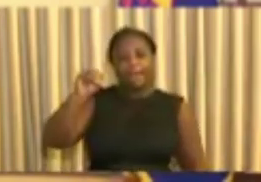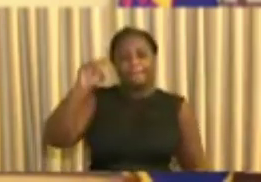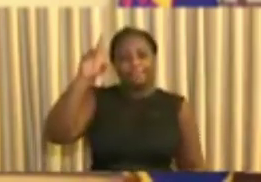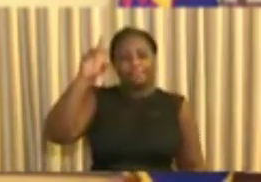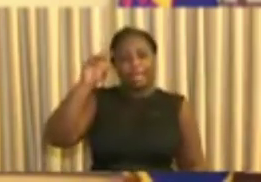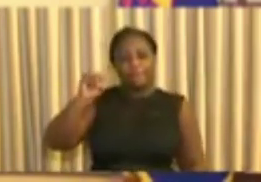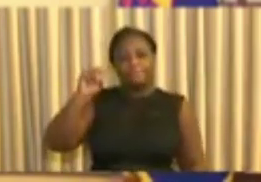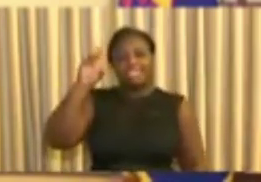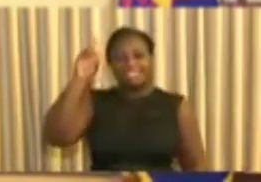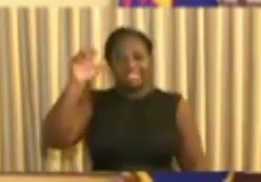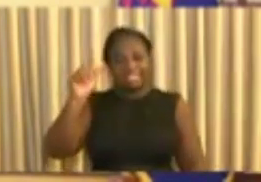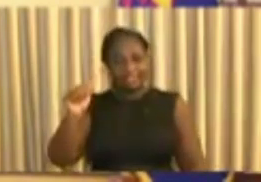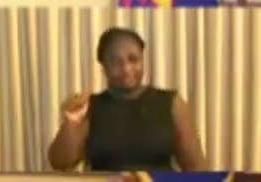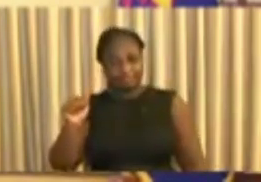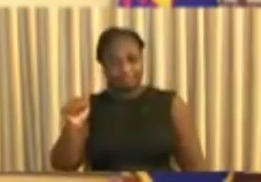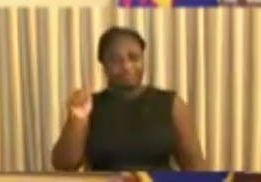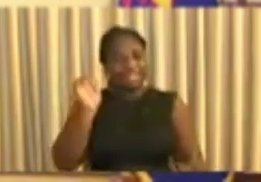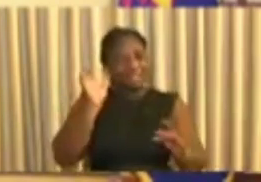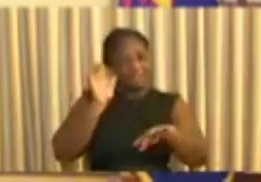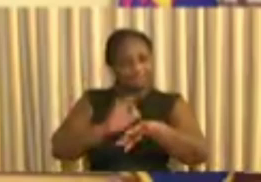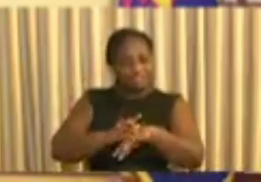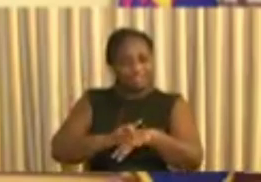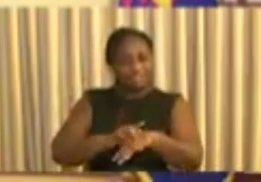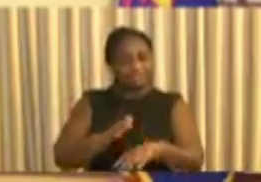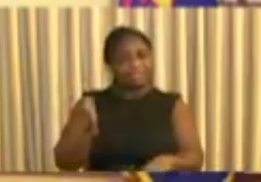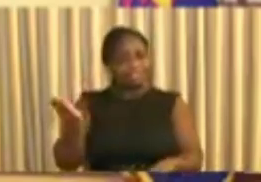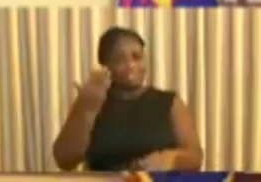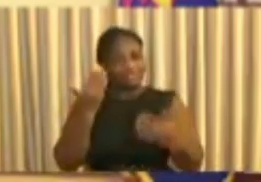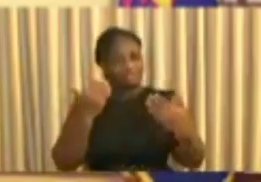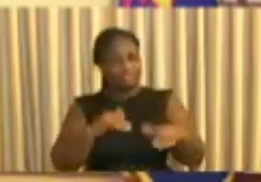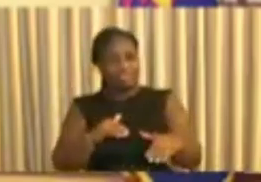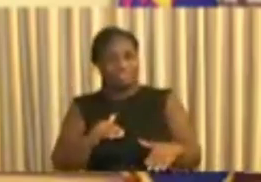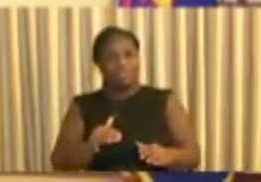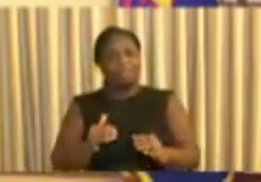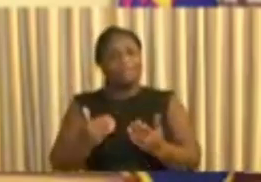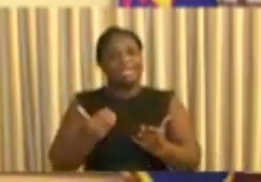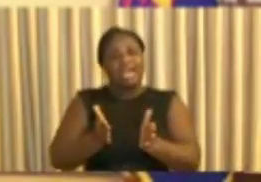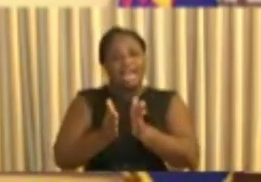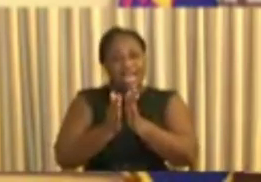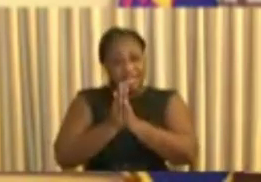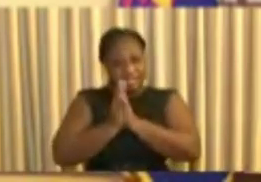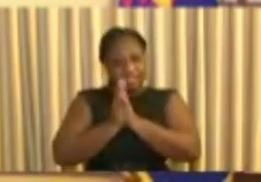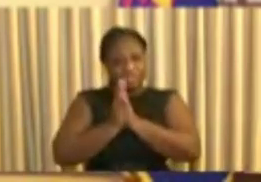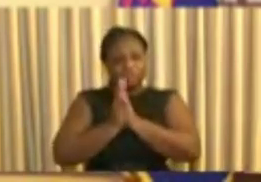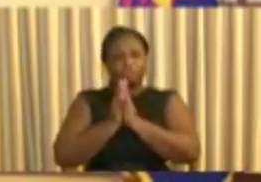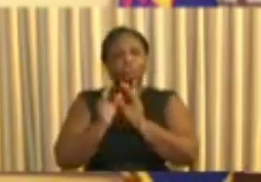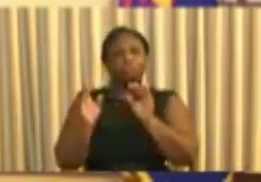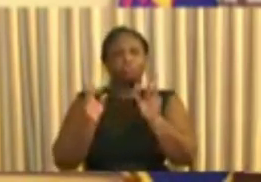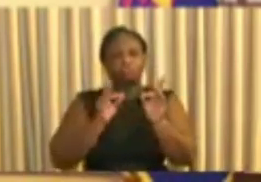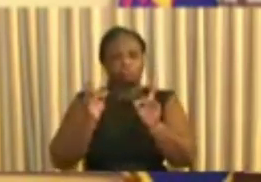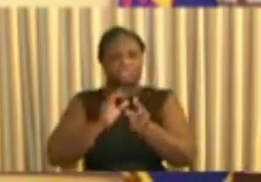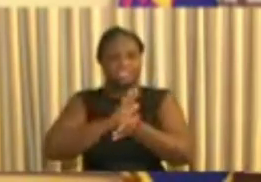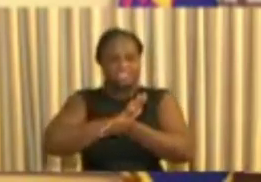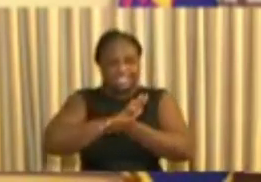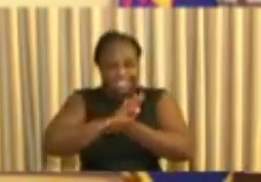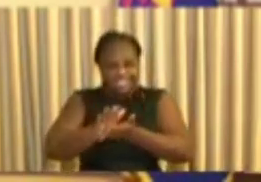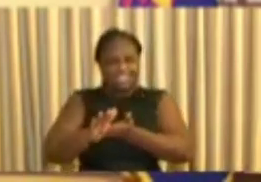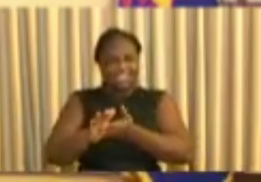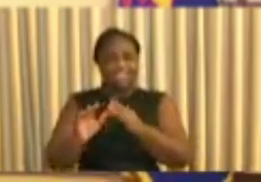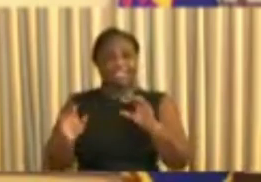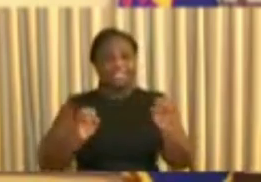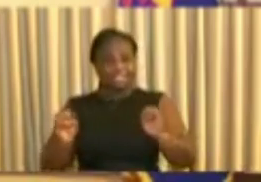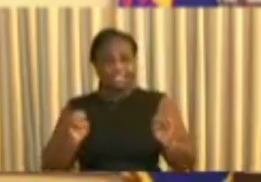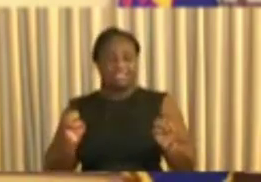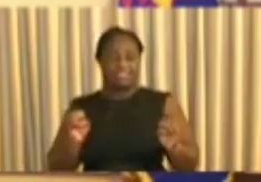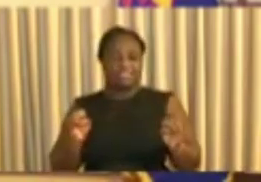MMDAs outside these areas affected by the restrictions have been directed to emulate this cleanup